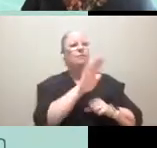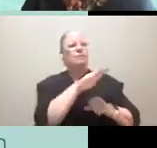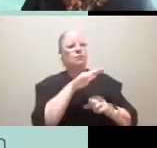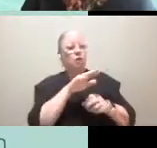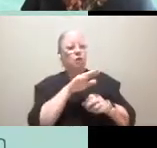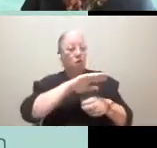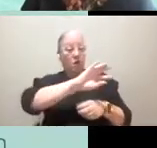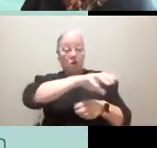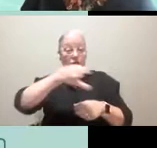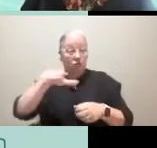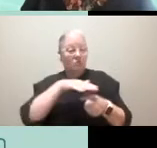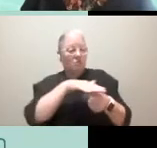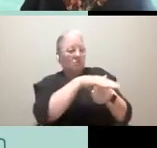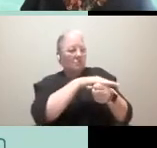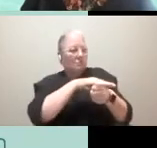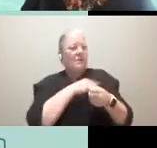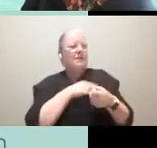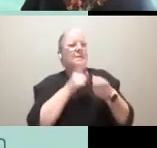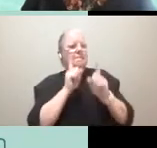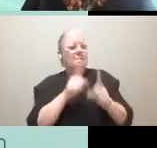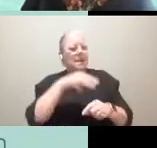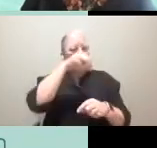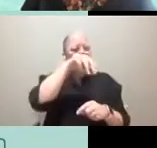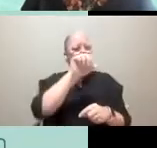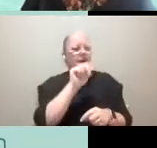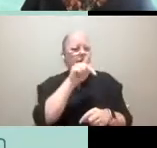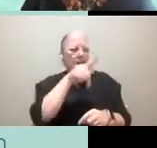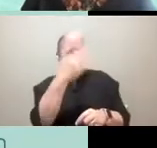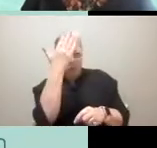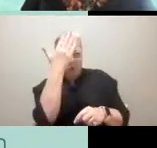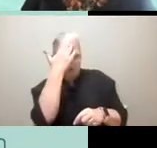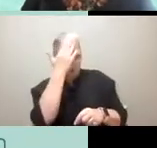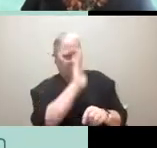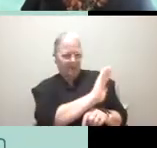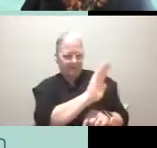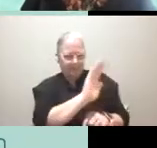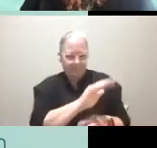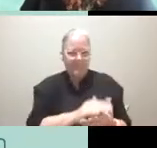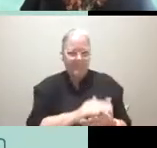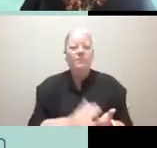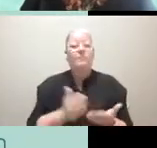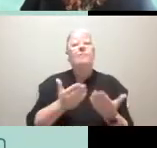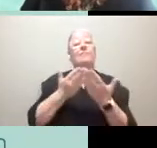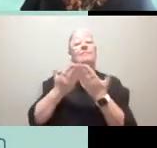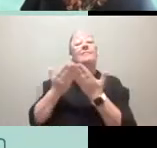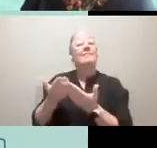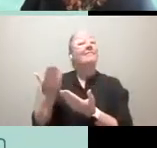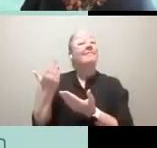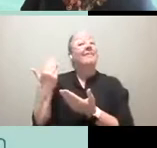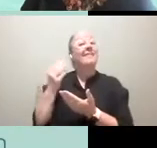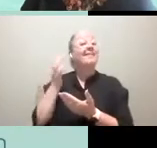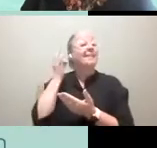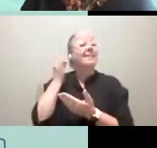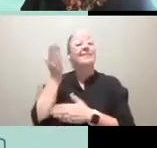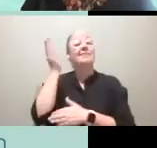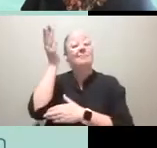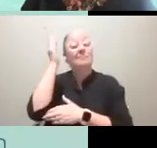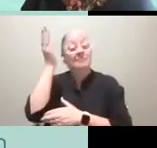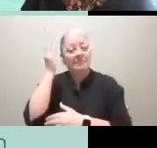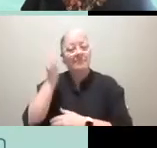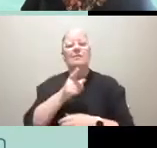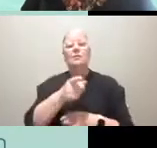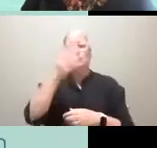countries. Thank you also to Chita for reminding us of the integrated processes